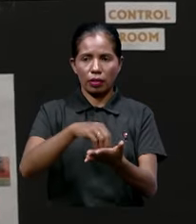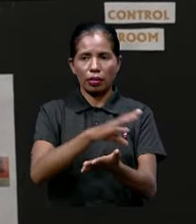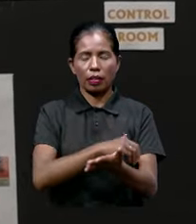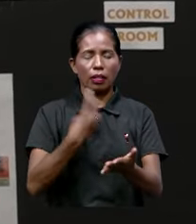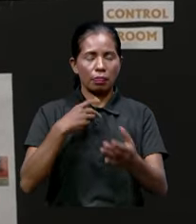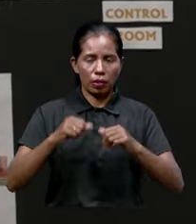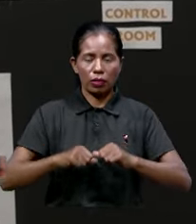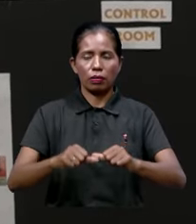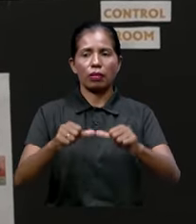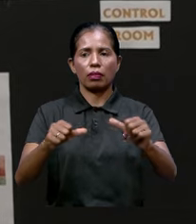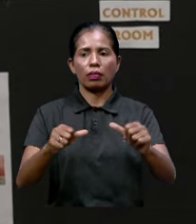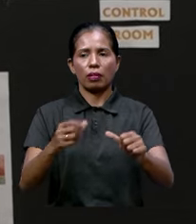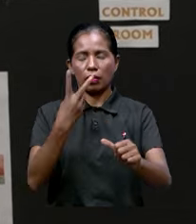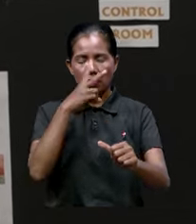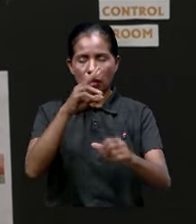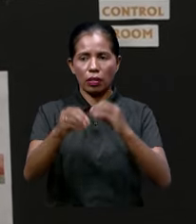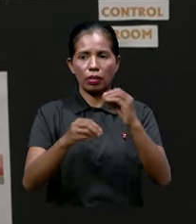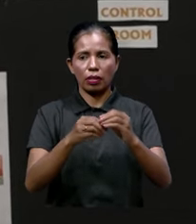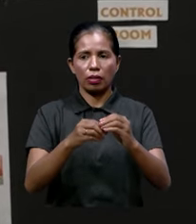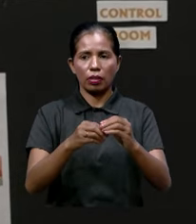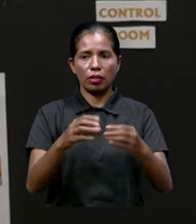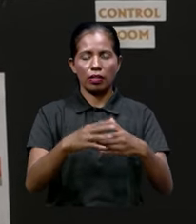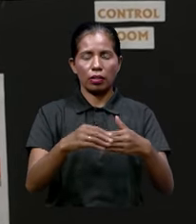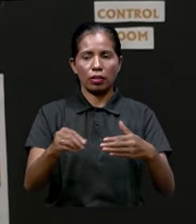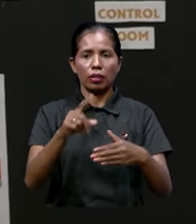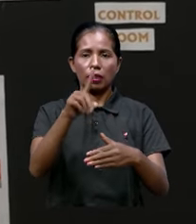planted already more than 30,000 saplings,